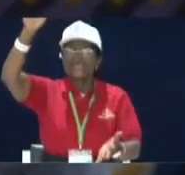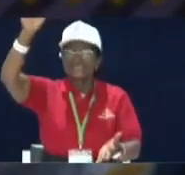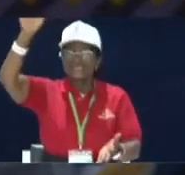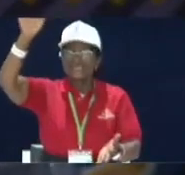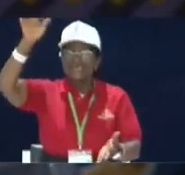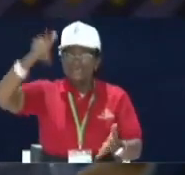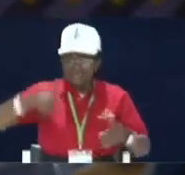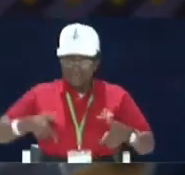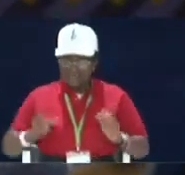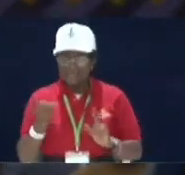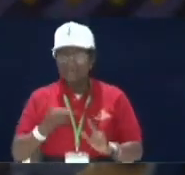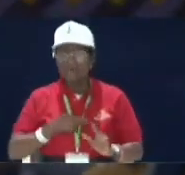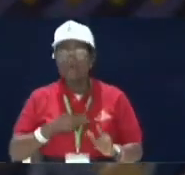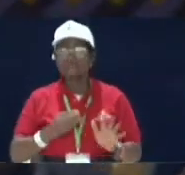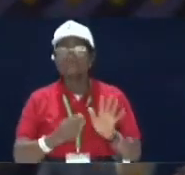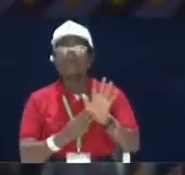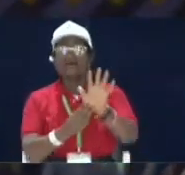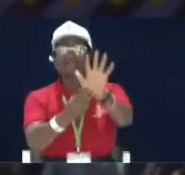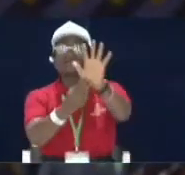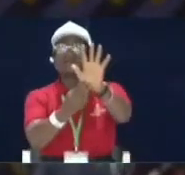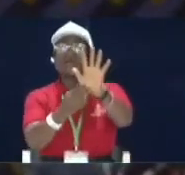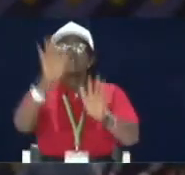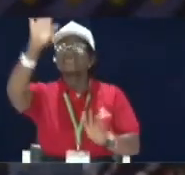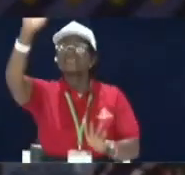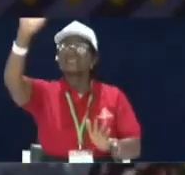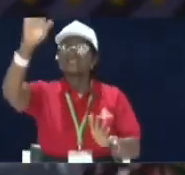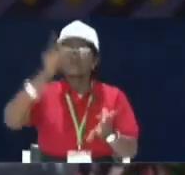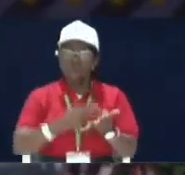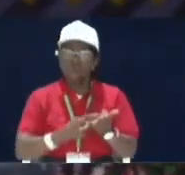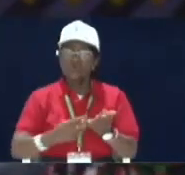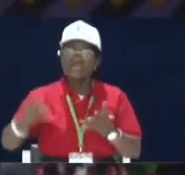Let's magnify his holy name.